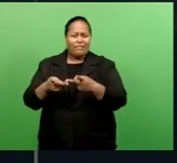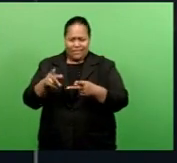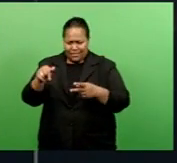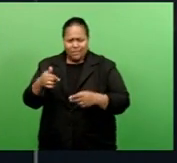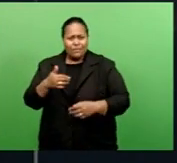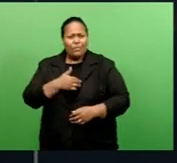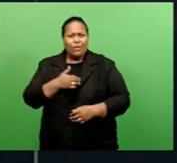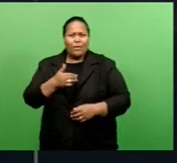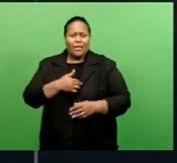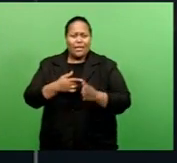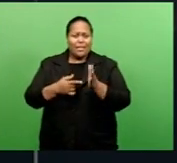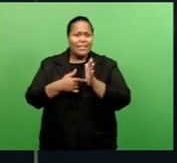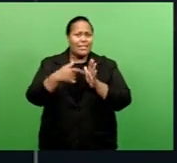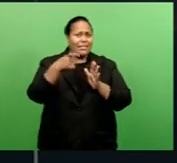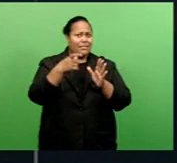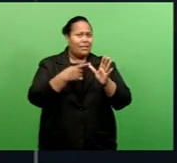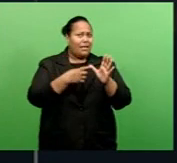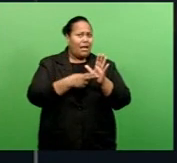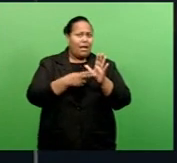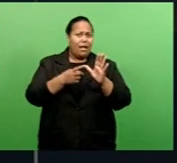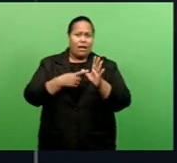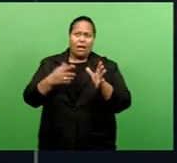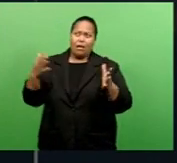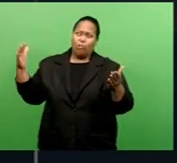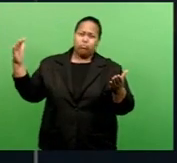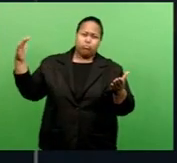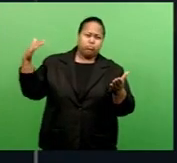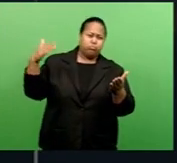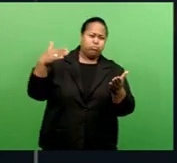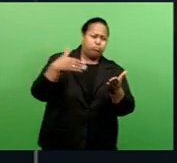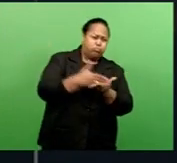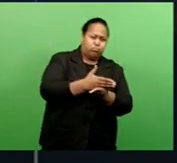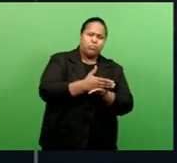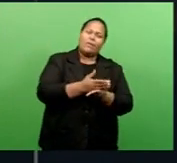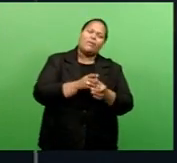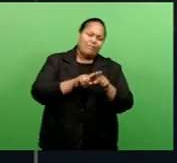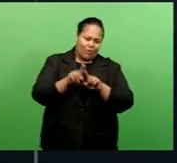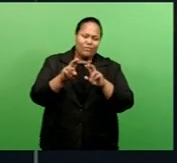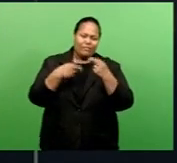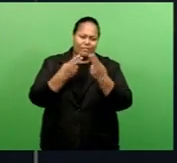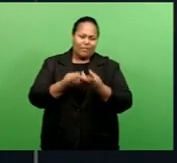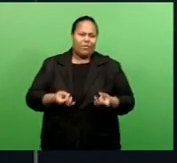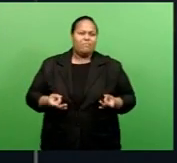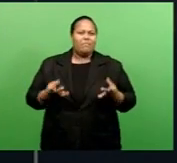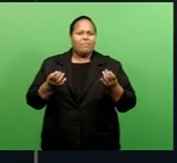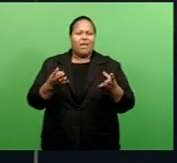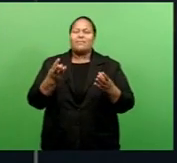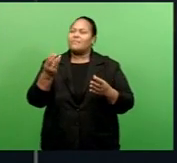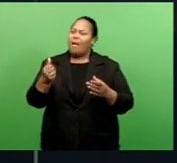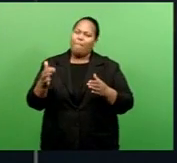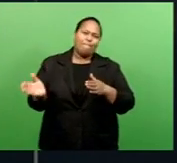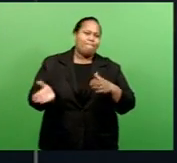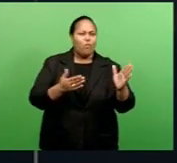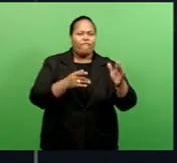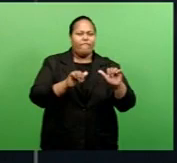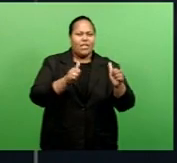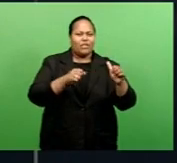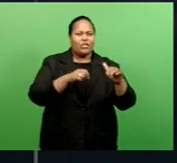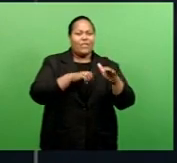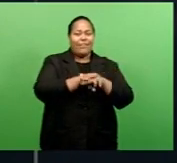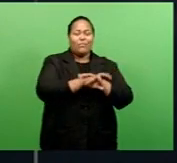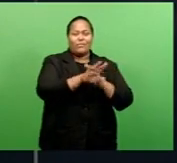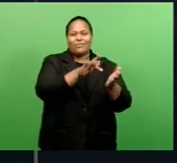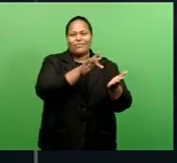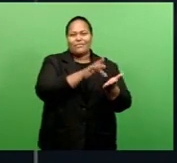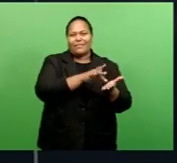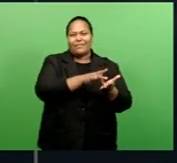landfall in the province, many families had already prepared for the worst, while some had moved into evacuation centers. Felipe